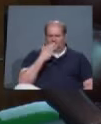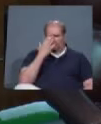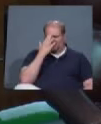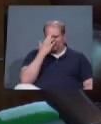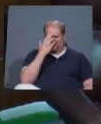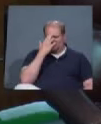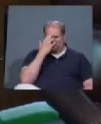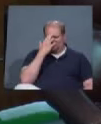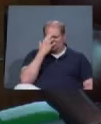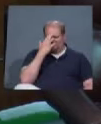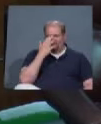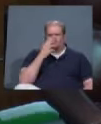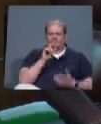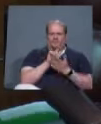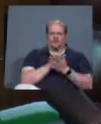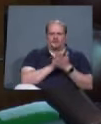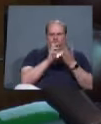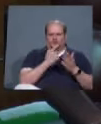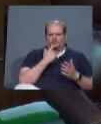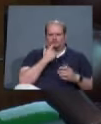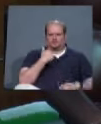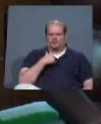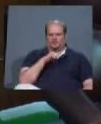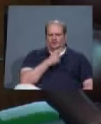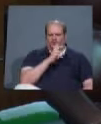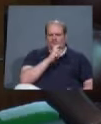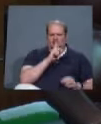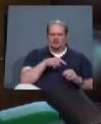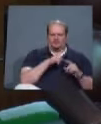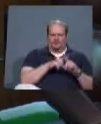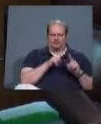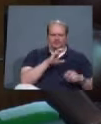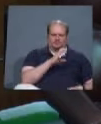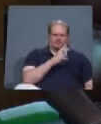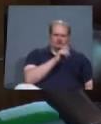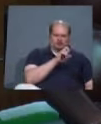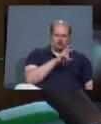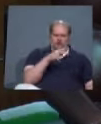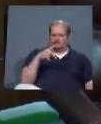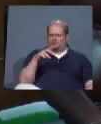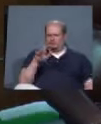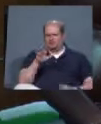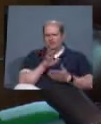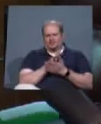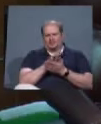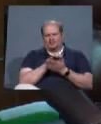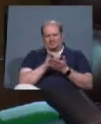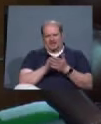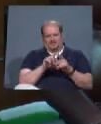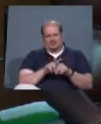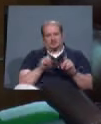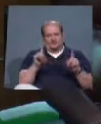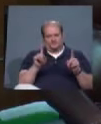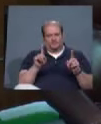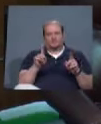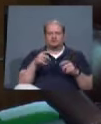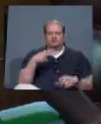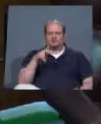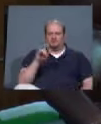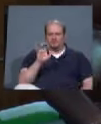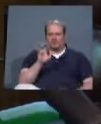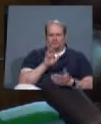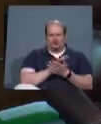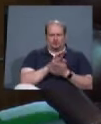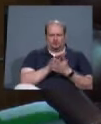the attorney said we couldn't talk about the difference between charter and public schools, but that's one of the differences is that public